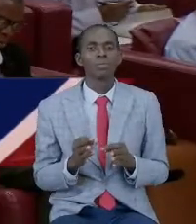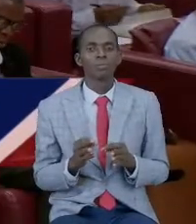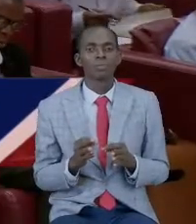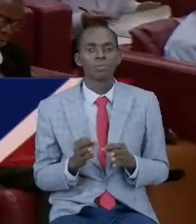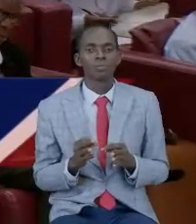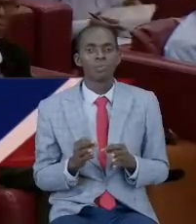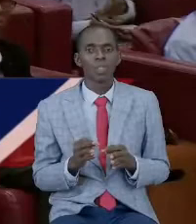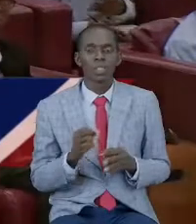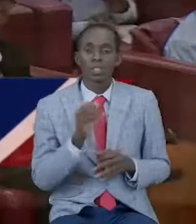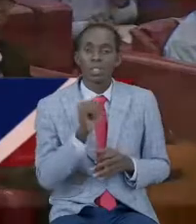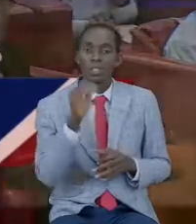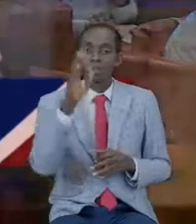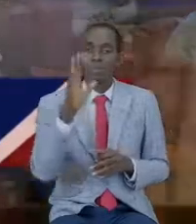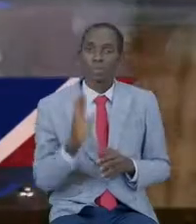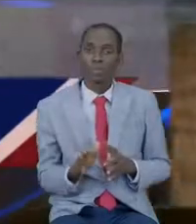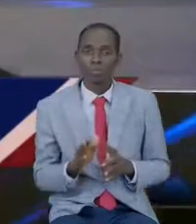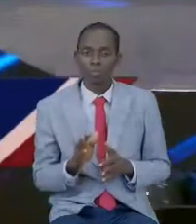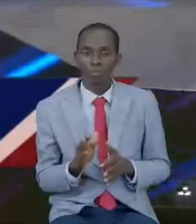preacher,